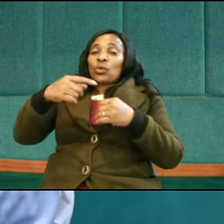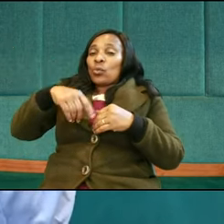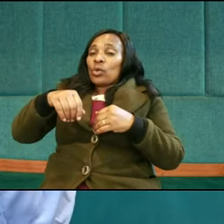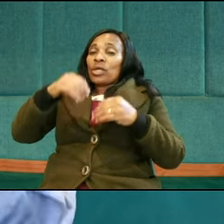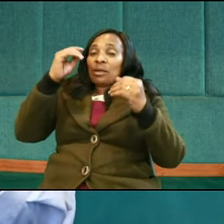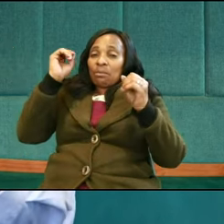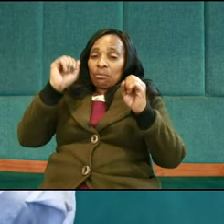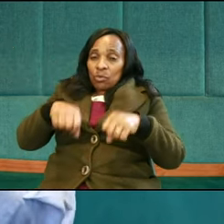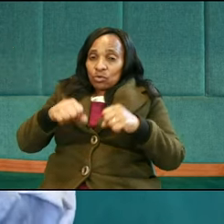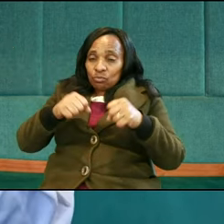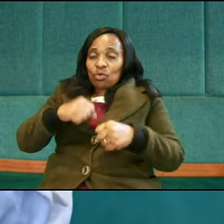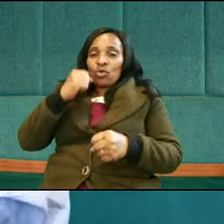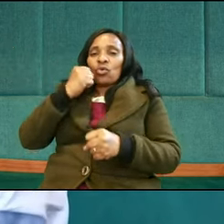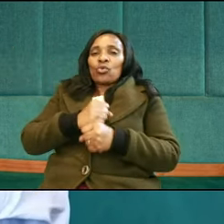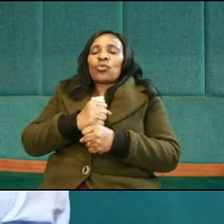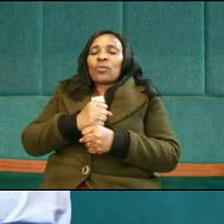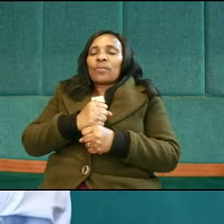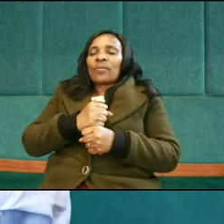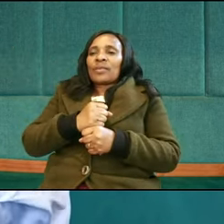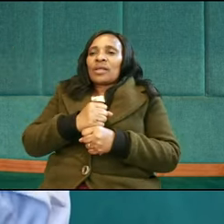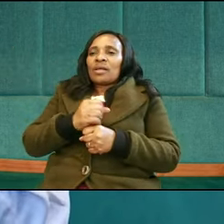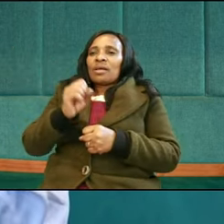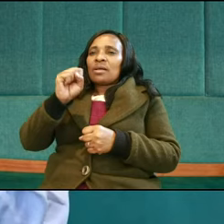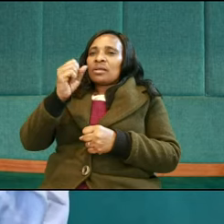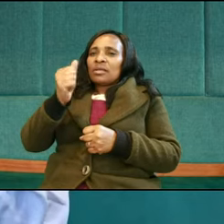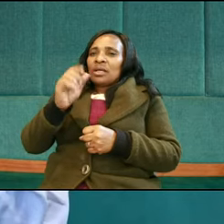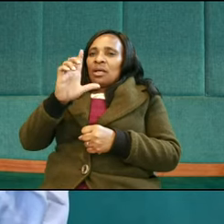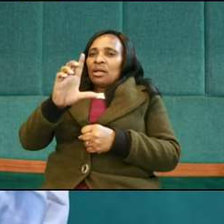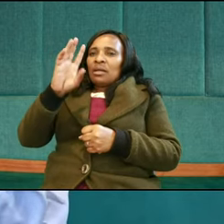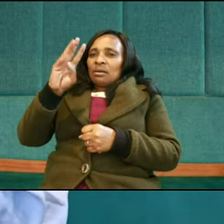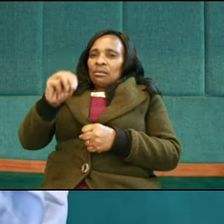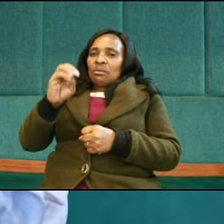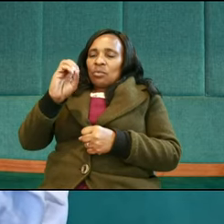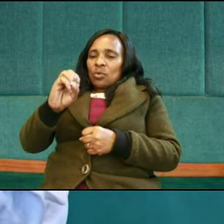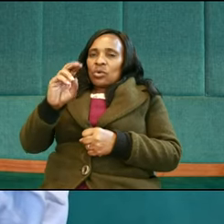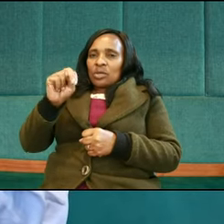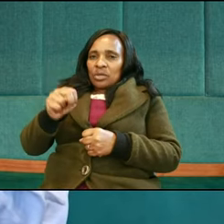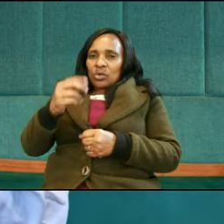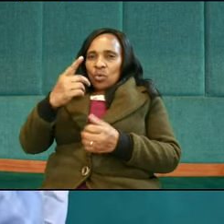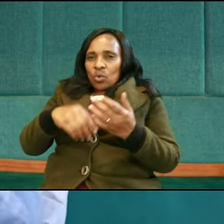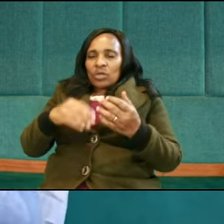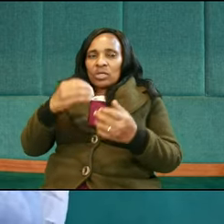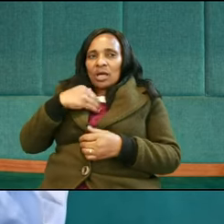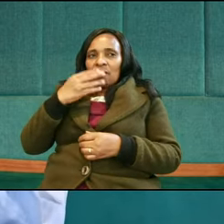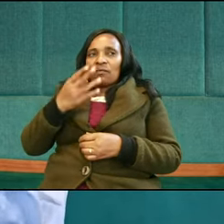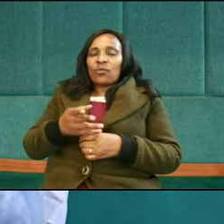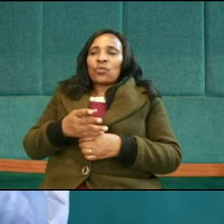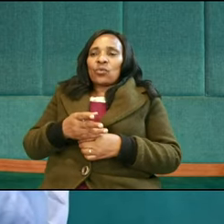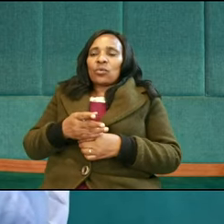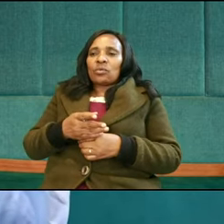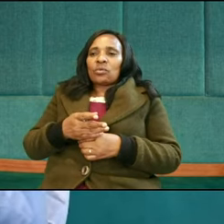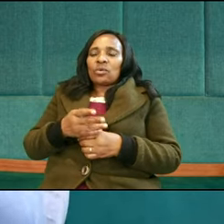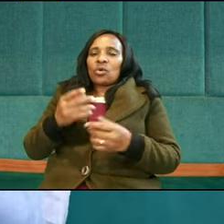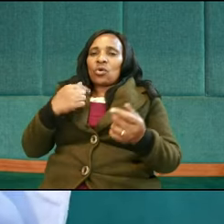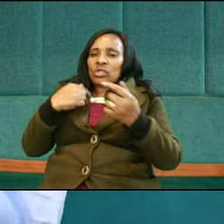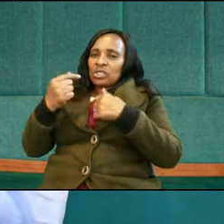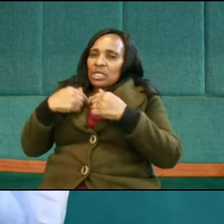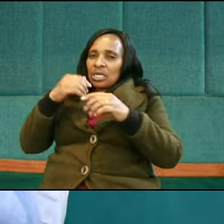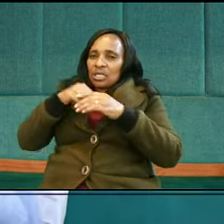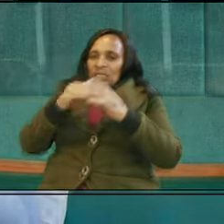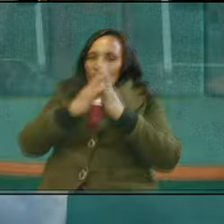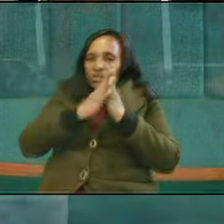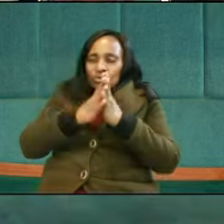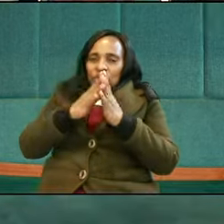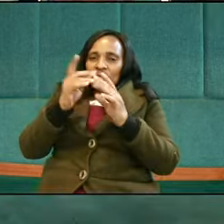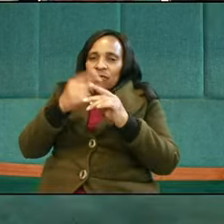actually do? Now, Salmon, what have you, in regards to this story, from the Spirit